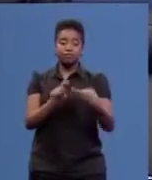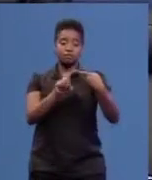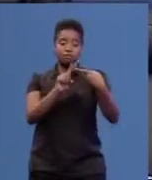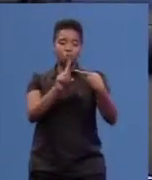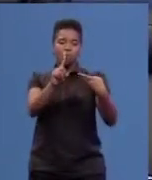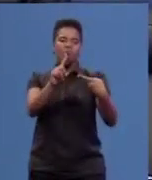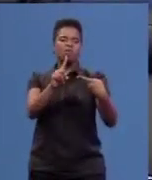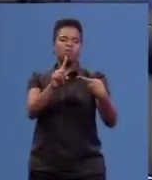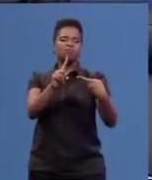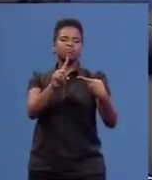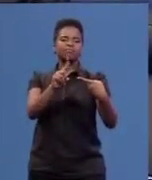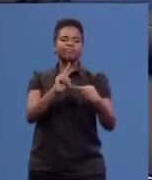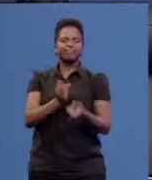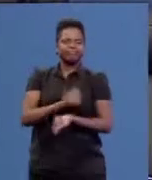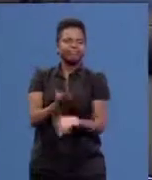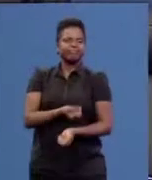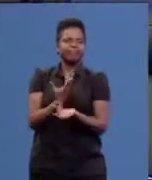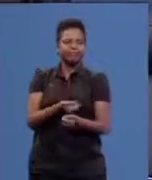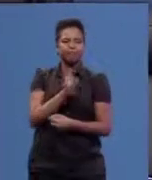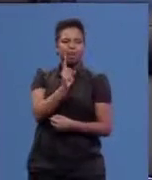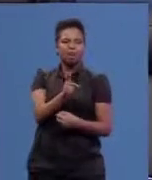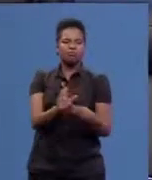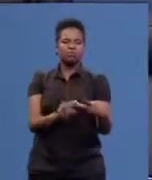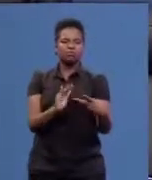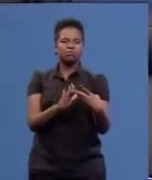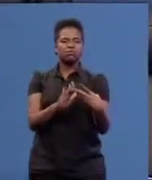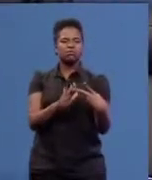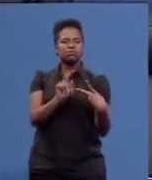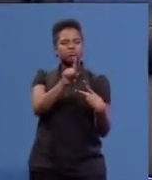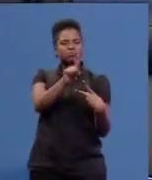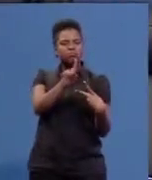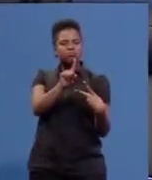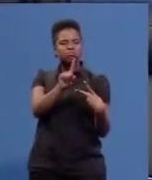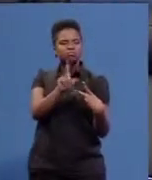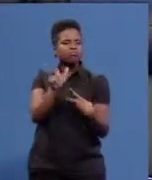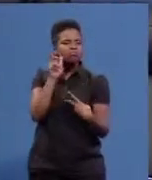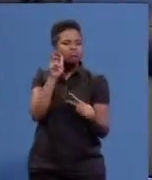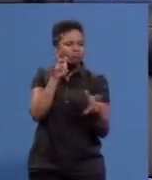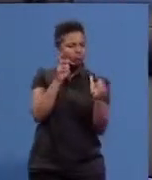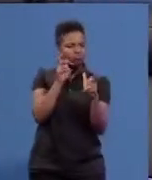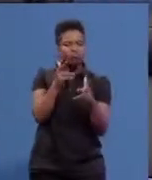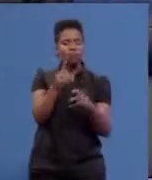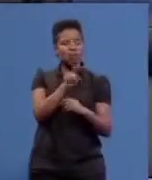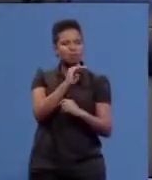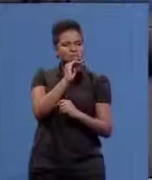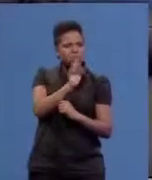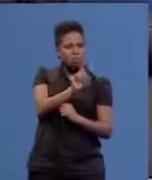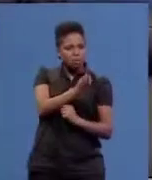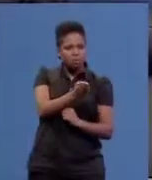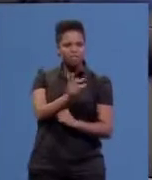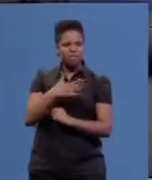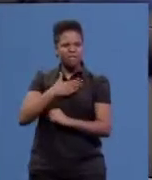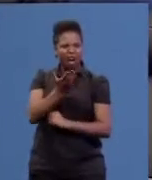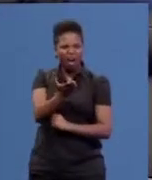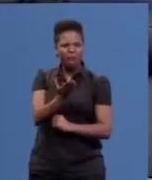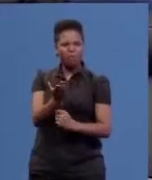at the same time, people must be tolerant and actually listen to each other's views, because as I said earlier on, Utata Mandela means different things to different people. And you